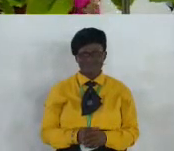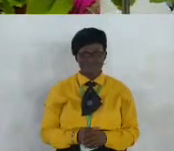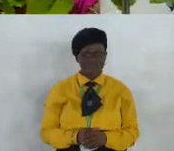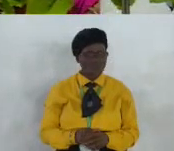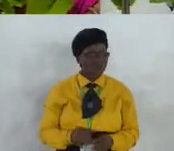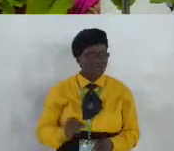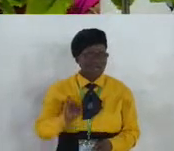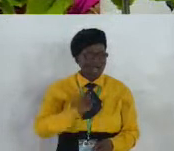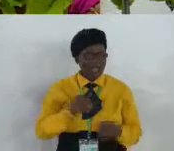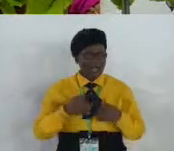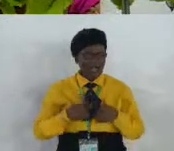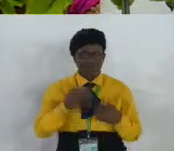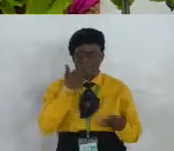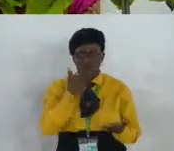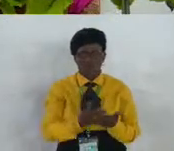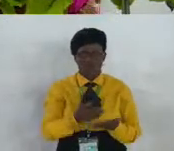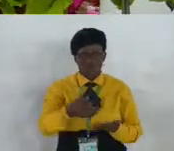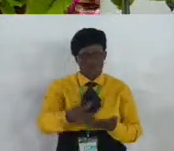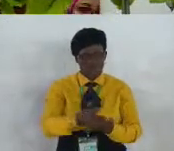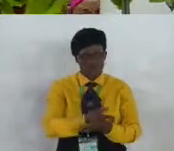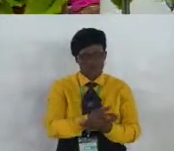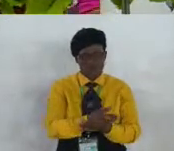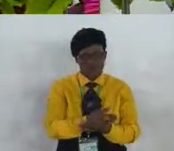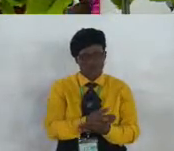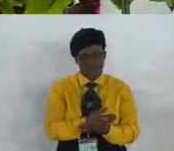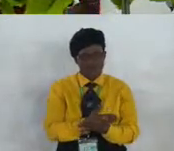I have good news.